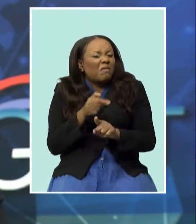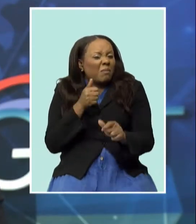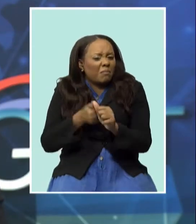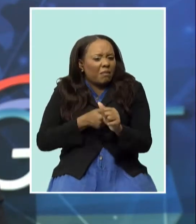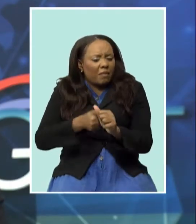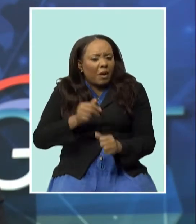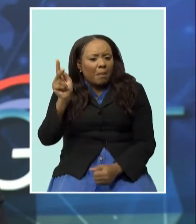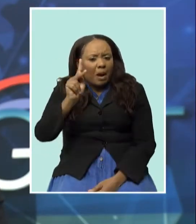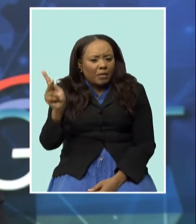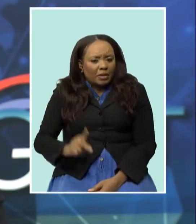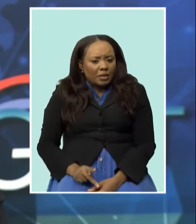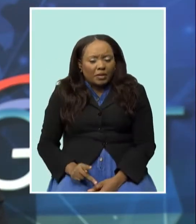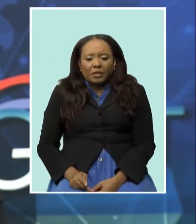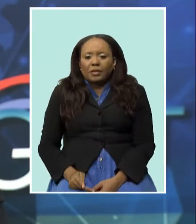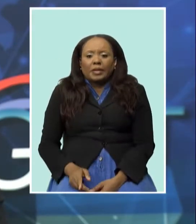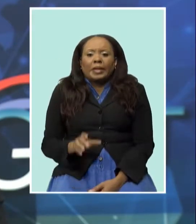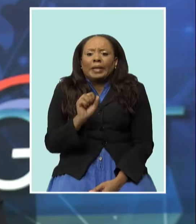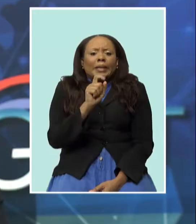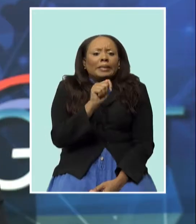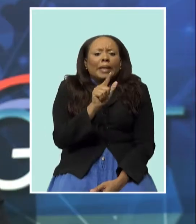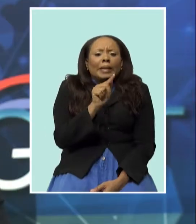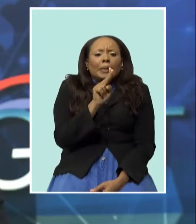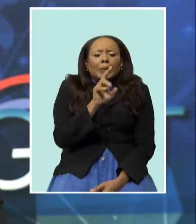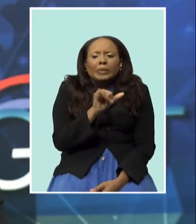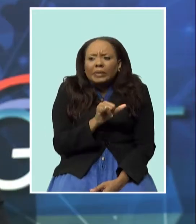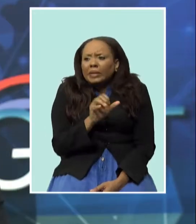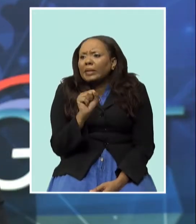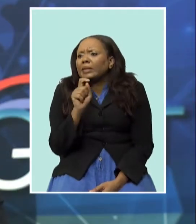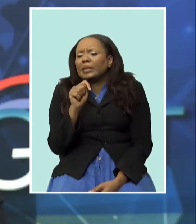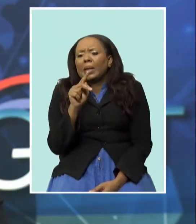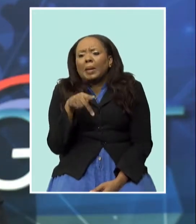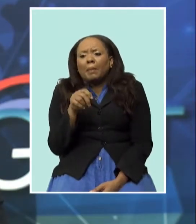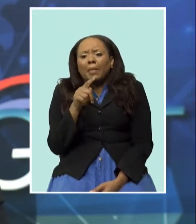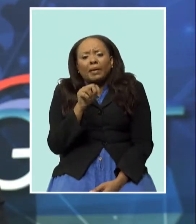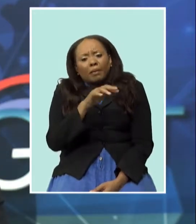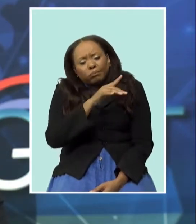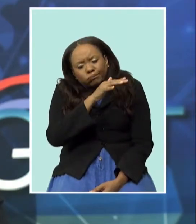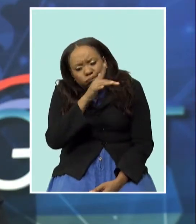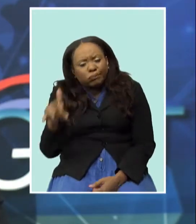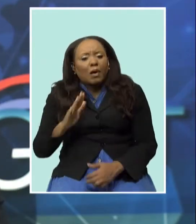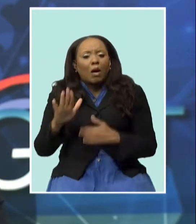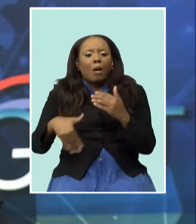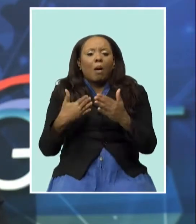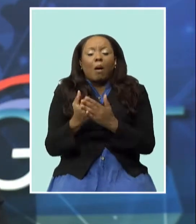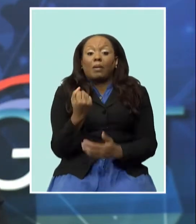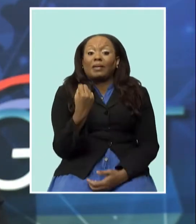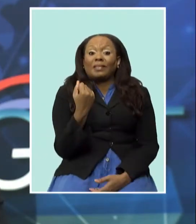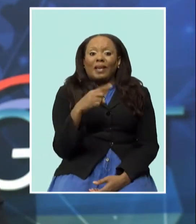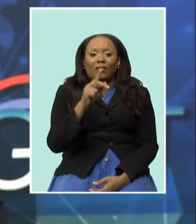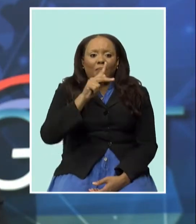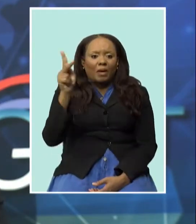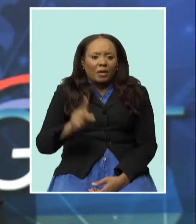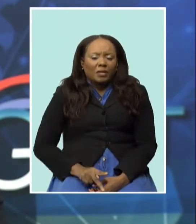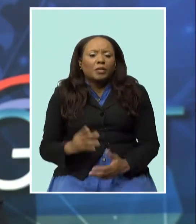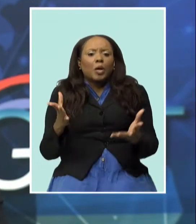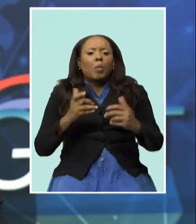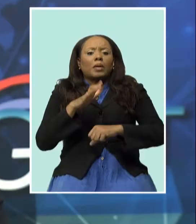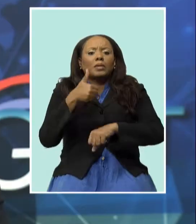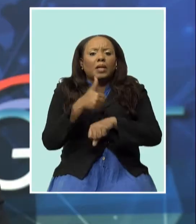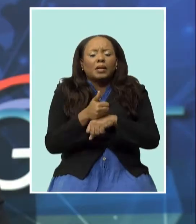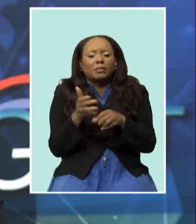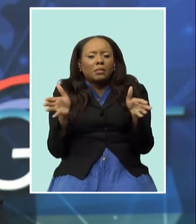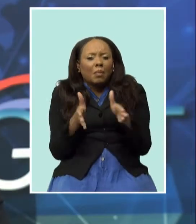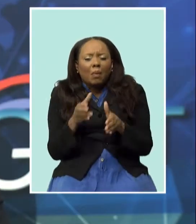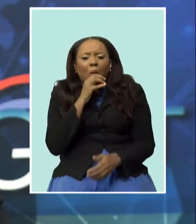Barbados is steadily starting to outnumber those of working age. He made the comment during an event at the National Botanical